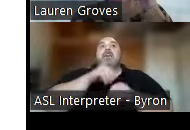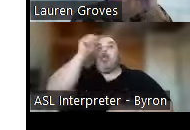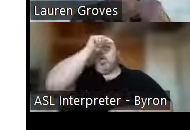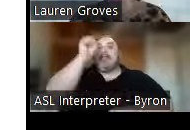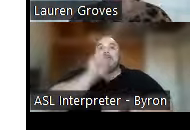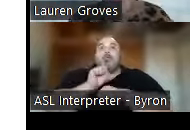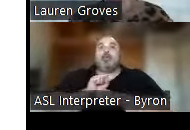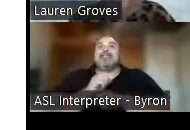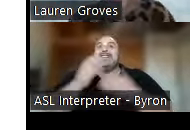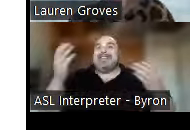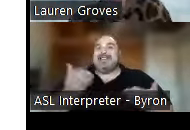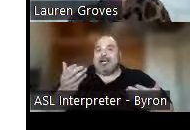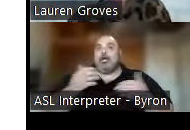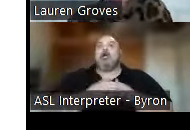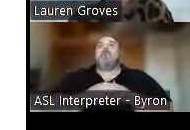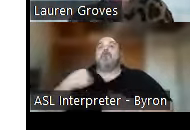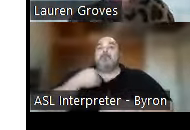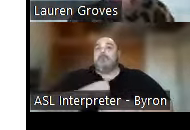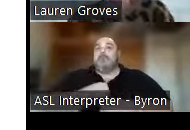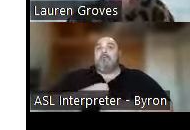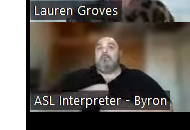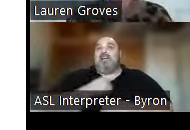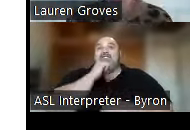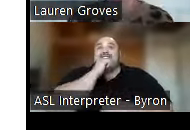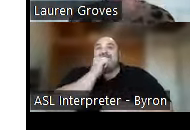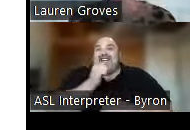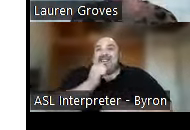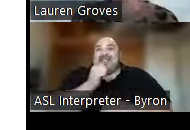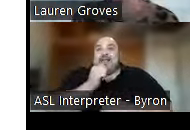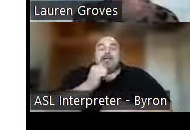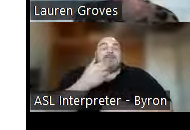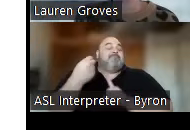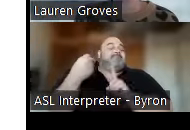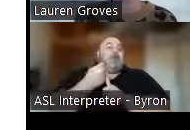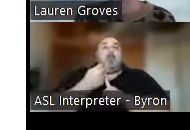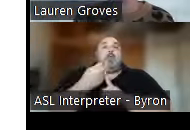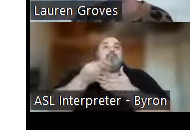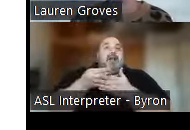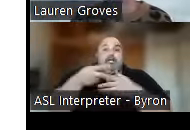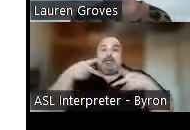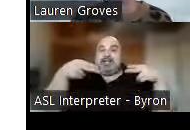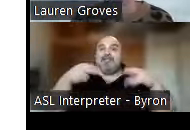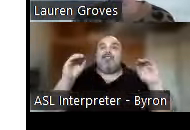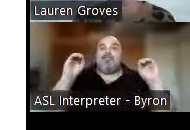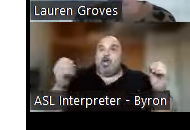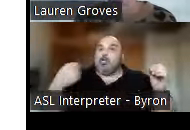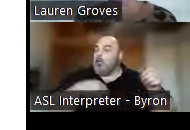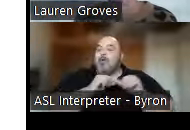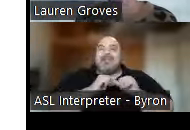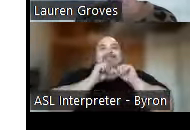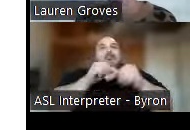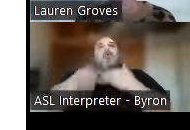Department of Public Health that we have not received any budget reductions in the work that we're doing. So we're able to continue all